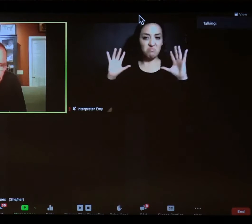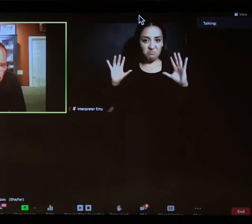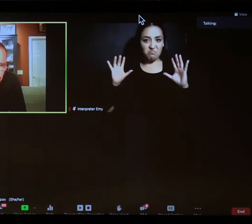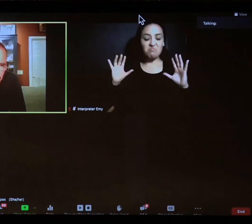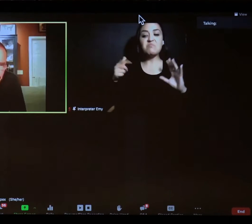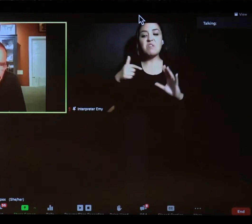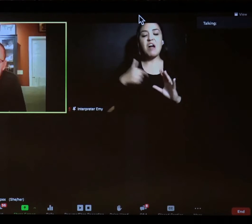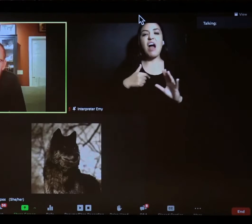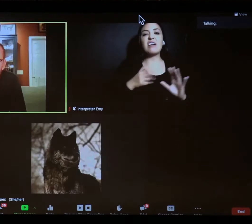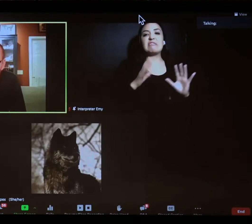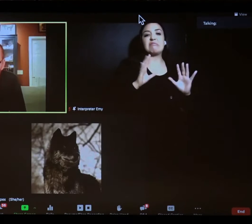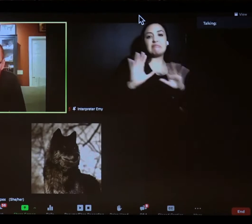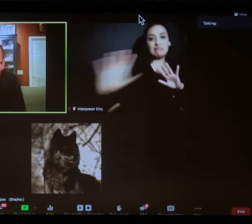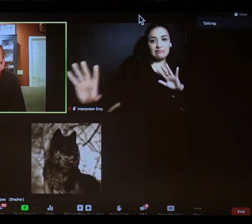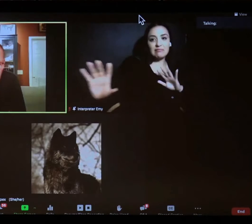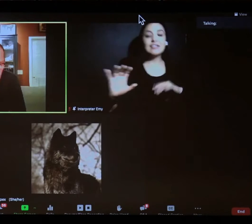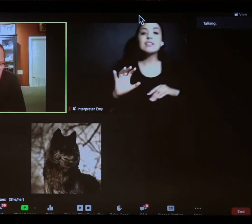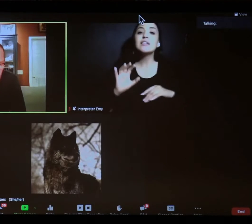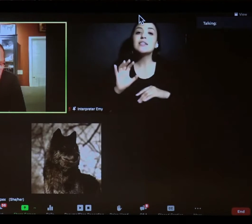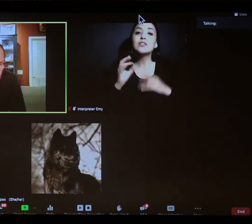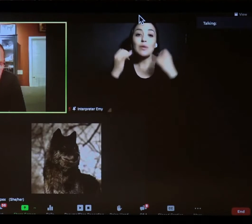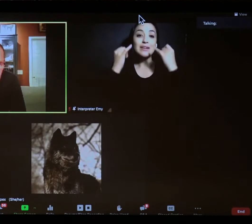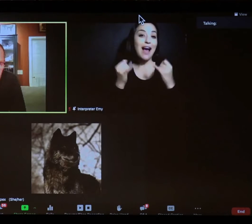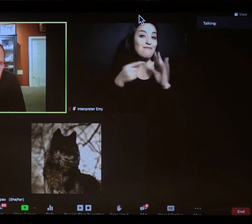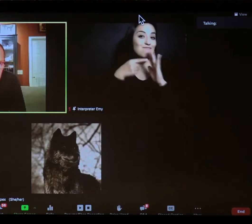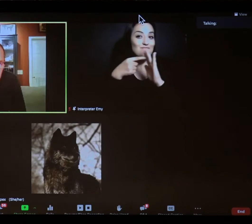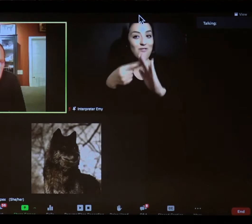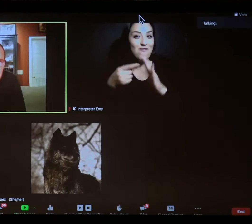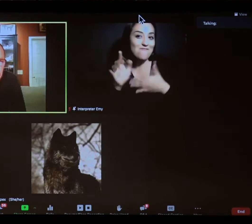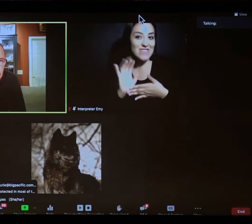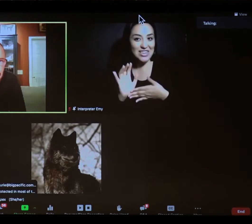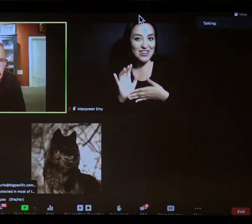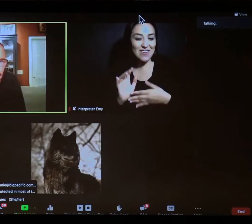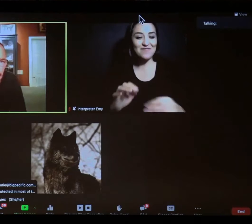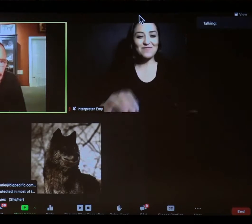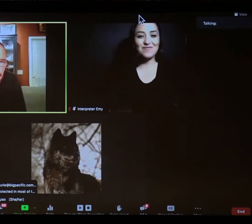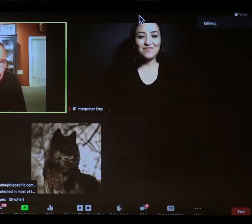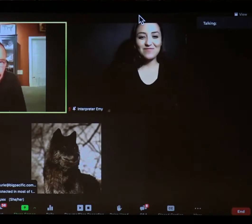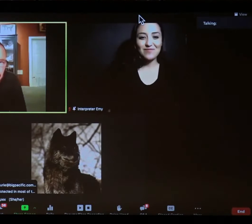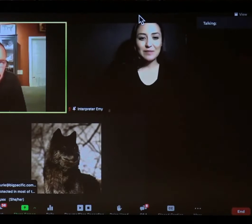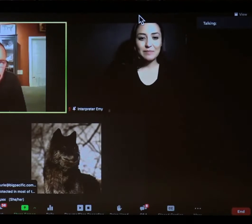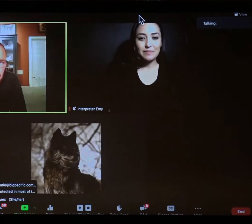So here is the video. Let me try to do this.